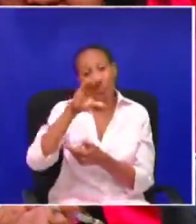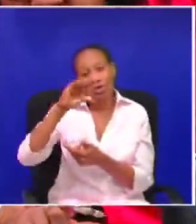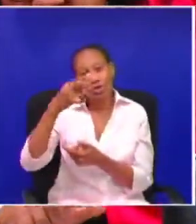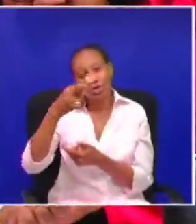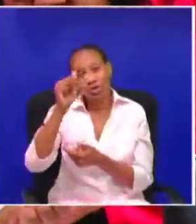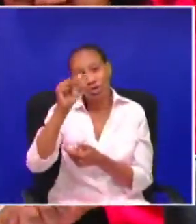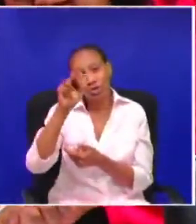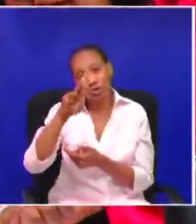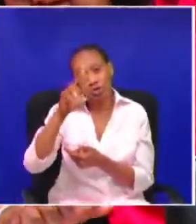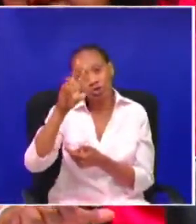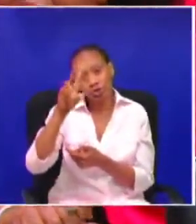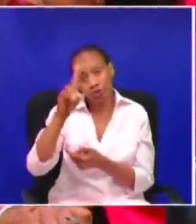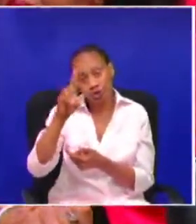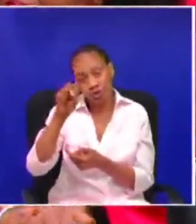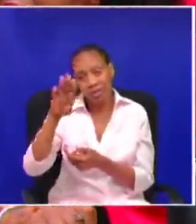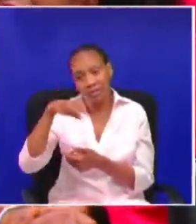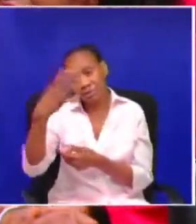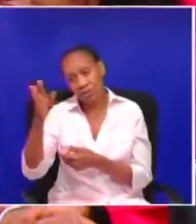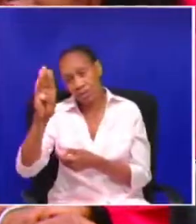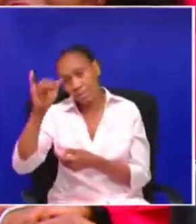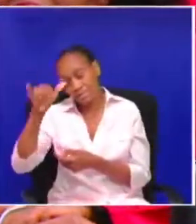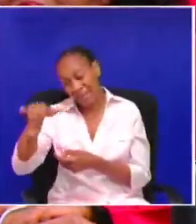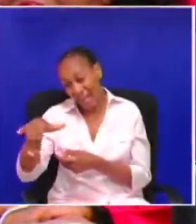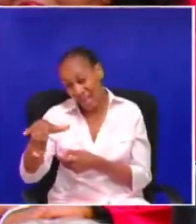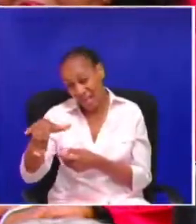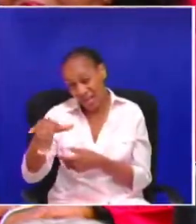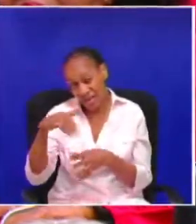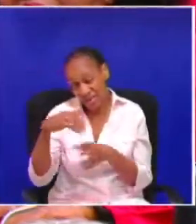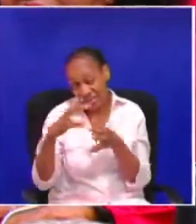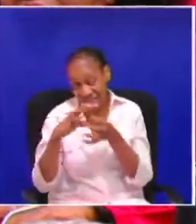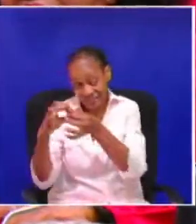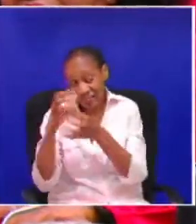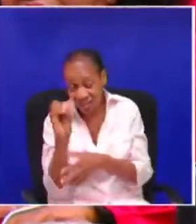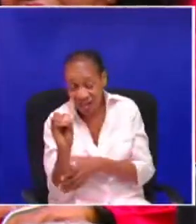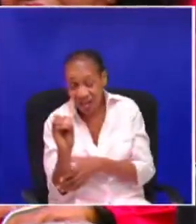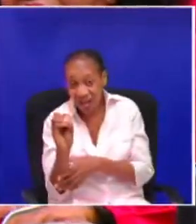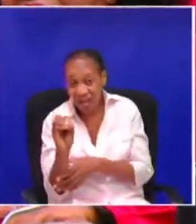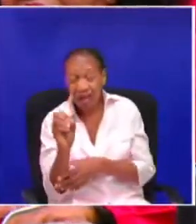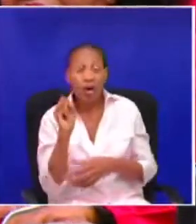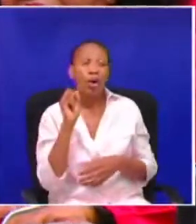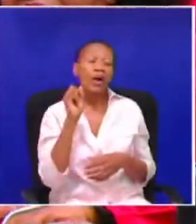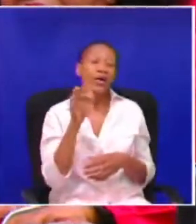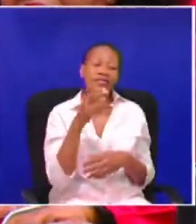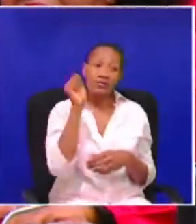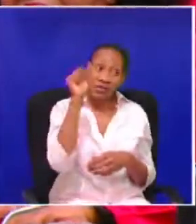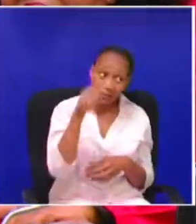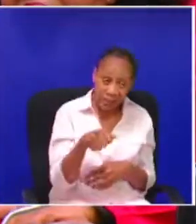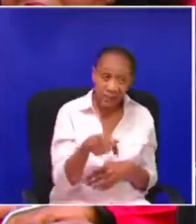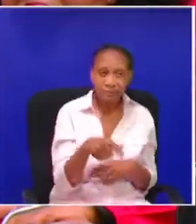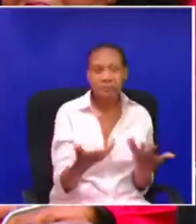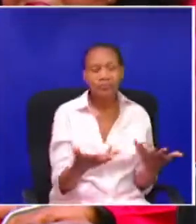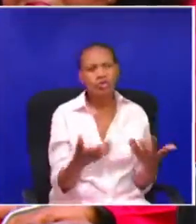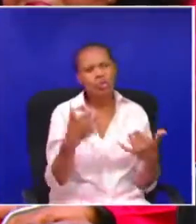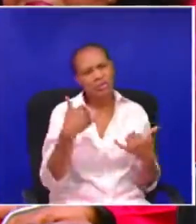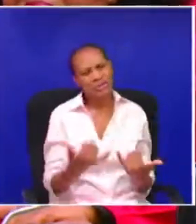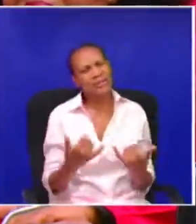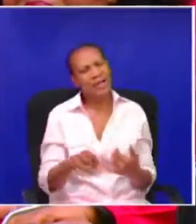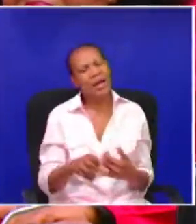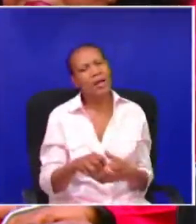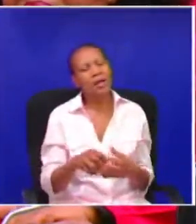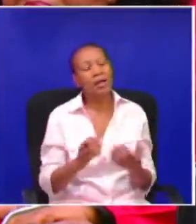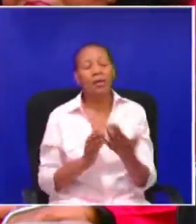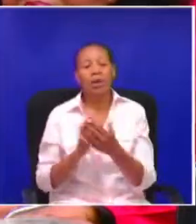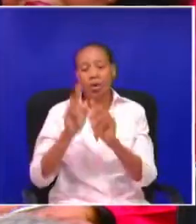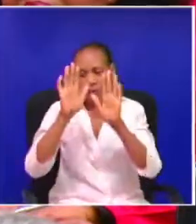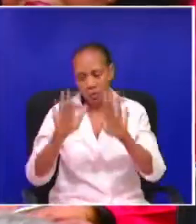And if so, whether this influenced or created the perception that state security resources Order, were